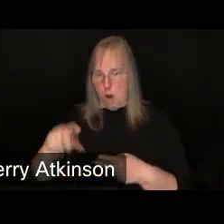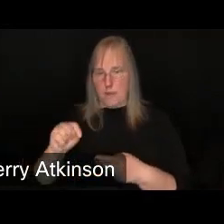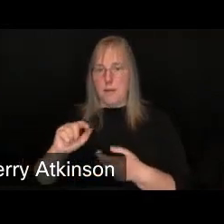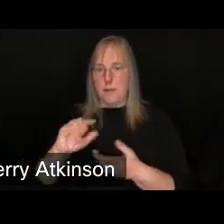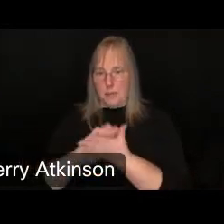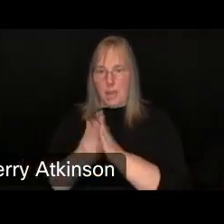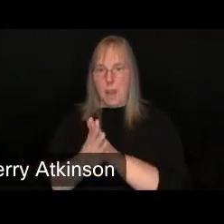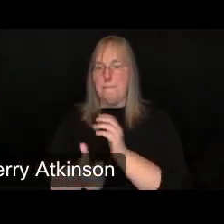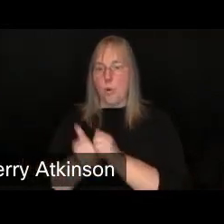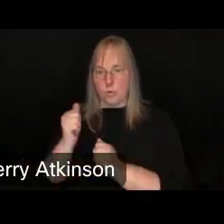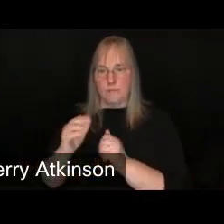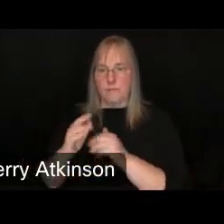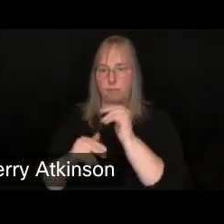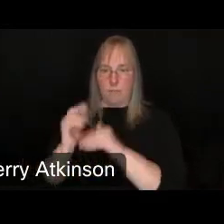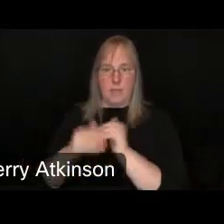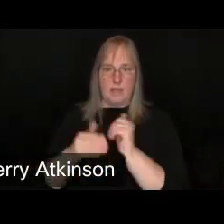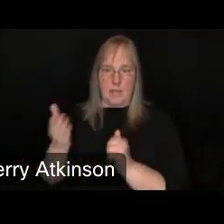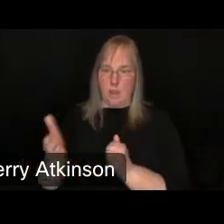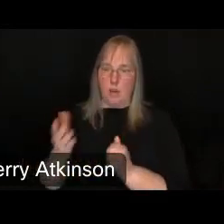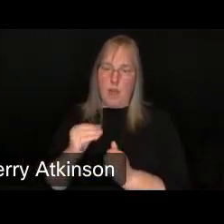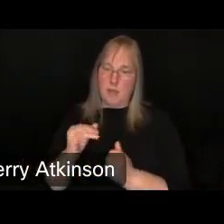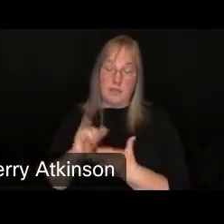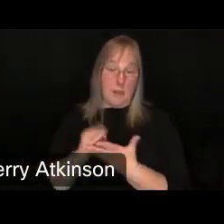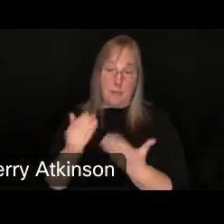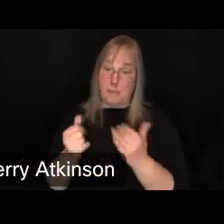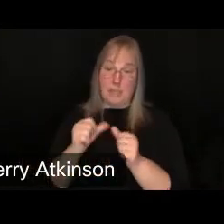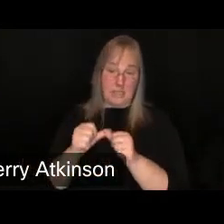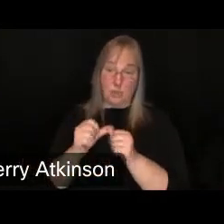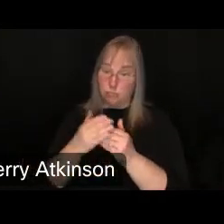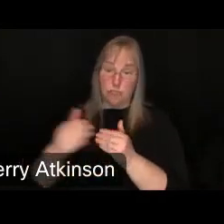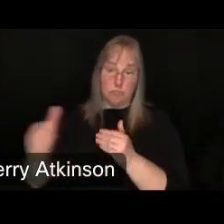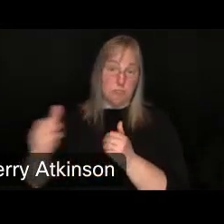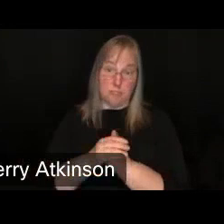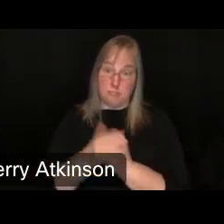and that might continue to be the case going forward.